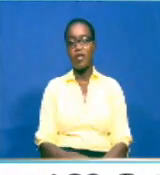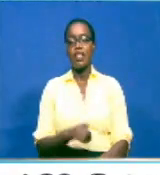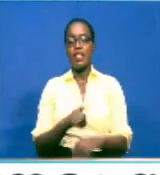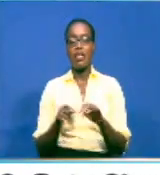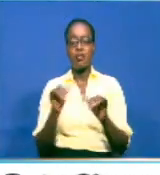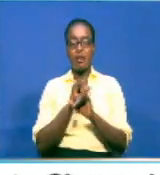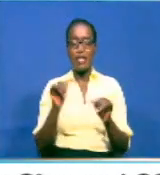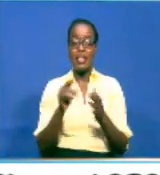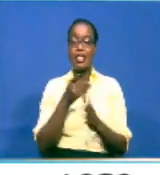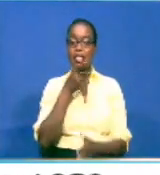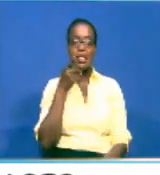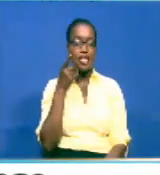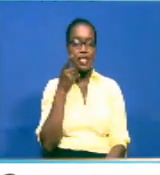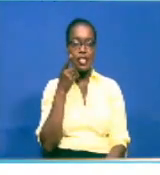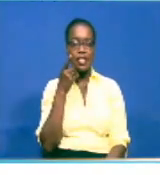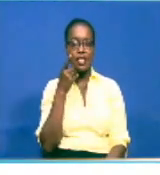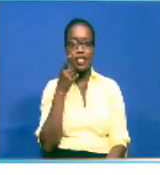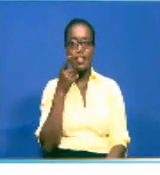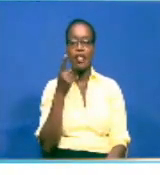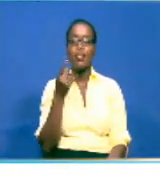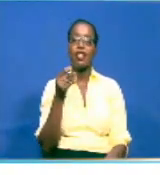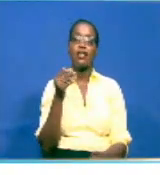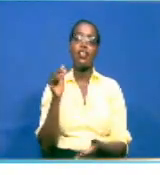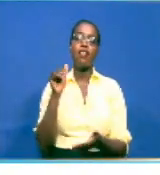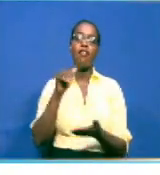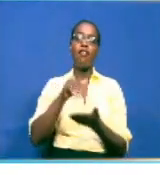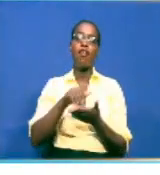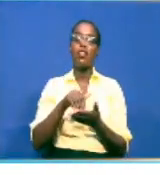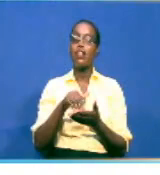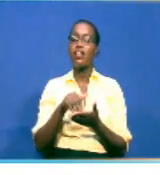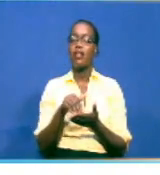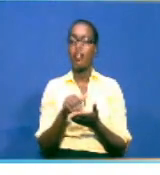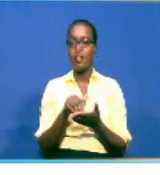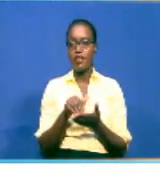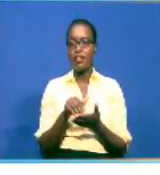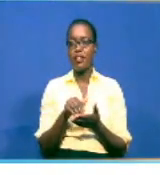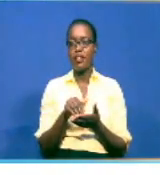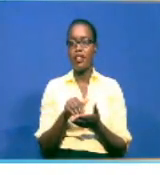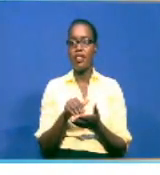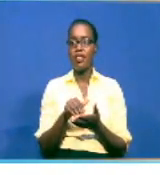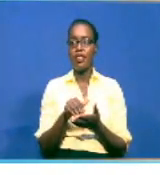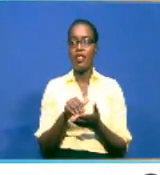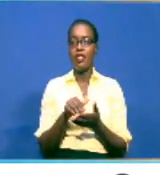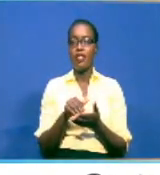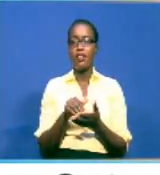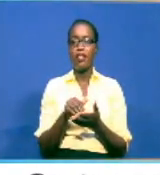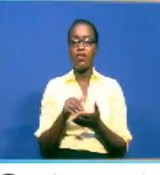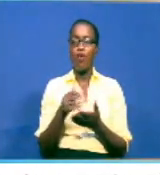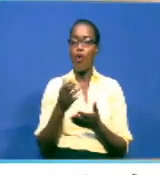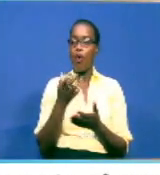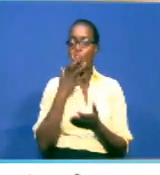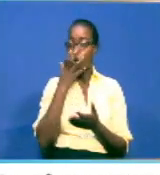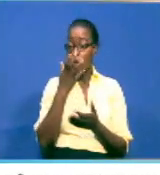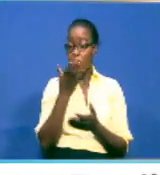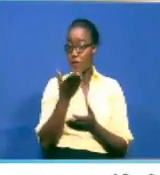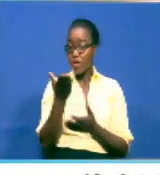it is dry, you can switch it on and make sure that it does not have a lot of moisture in it. So that